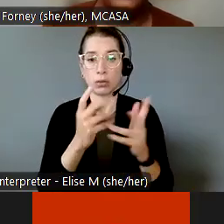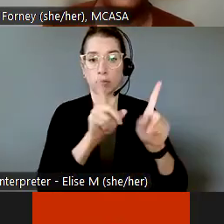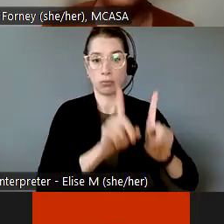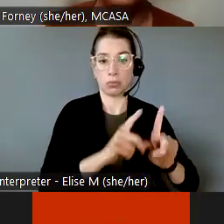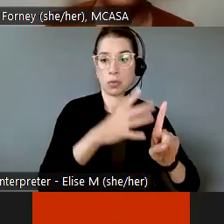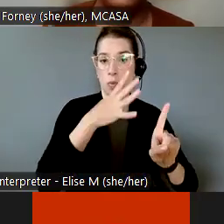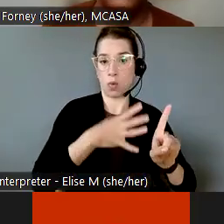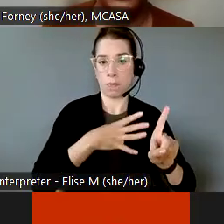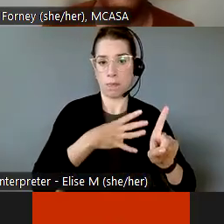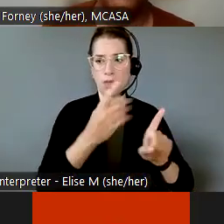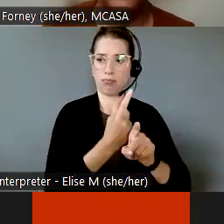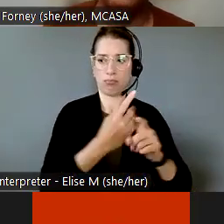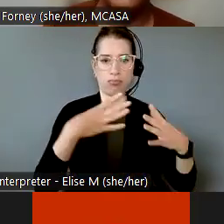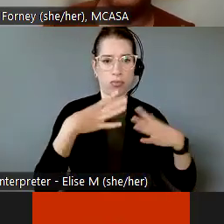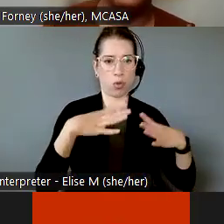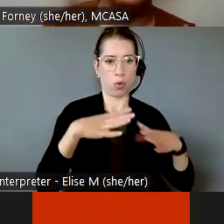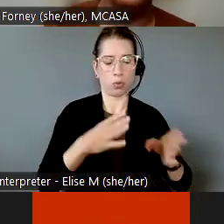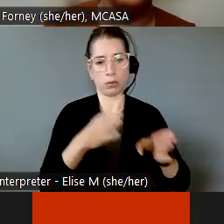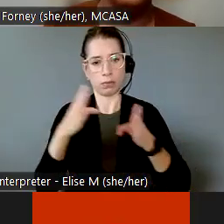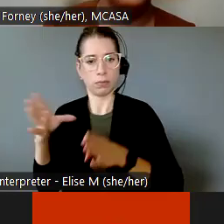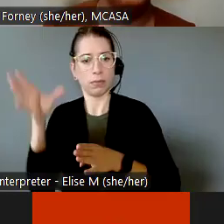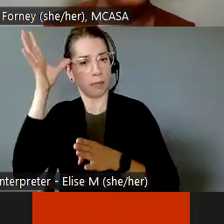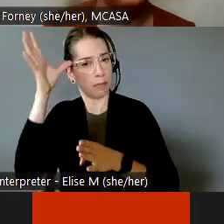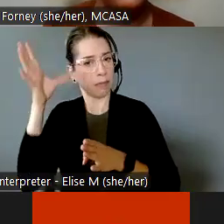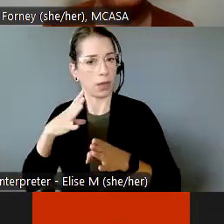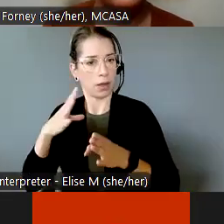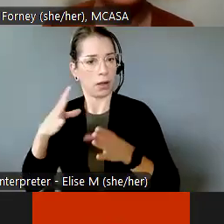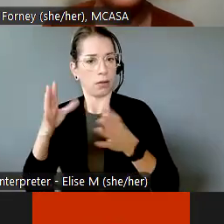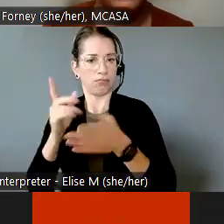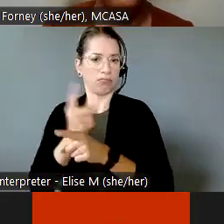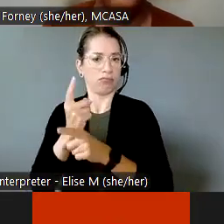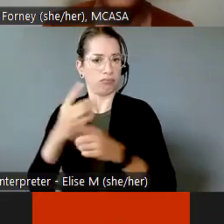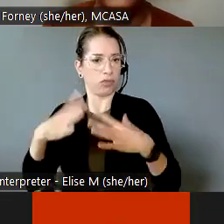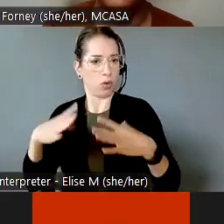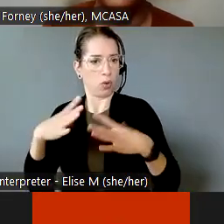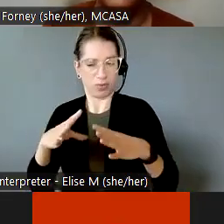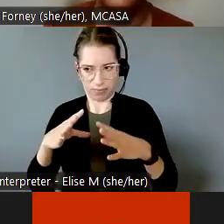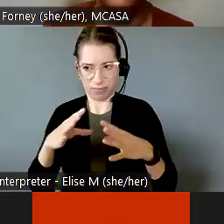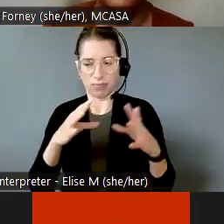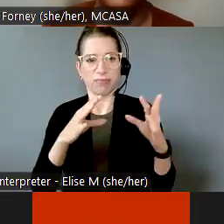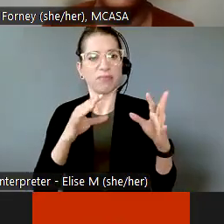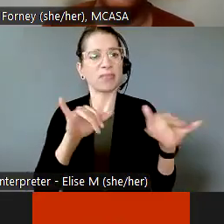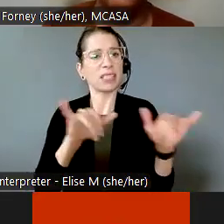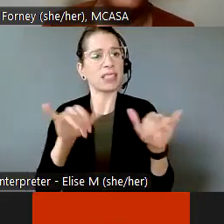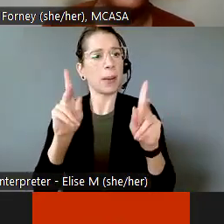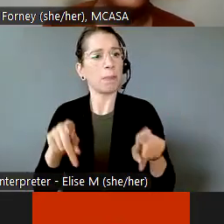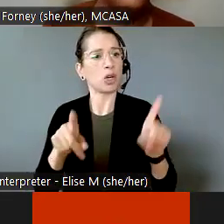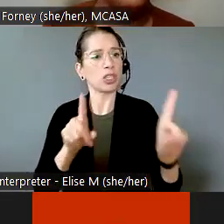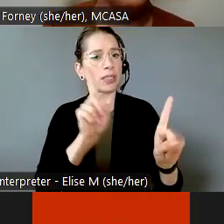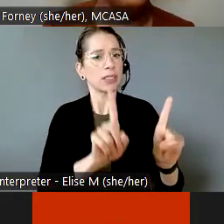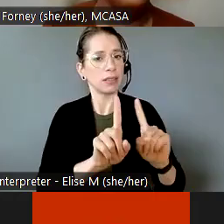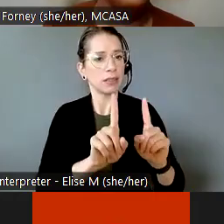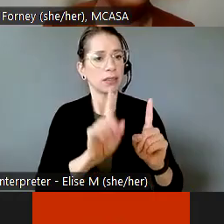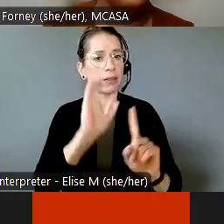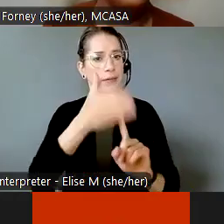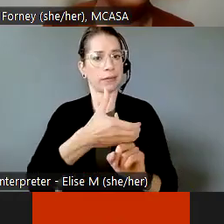in plain clothes and we have a male that's in plain clothes, but then we also have that same person in prison attire.